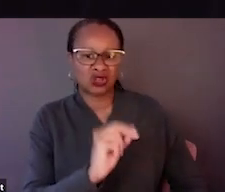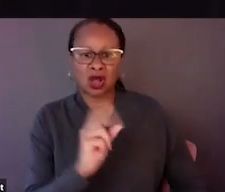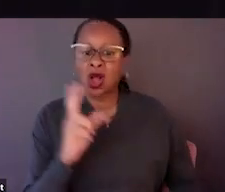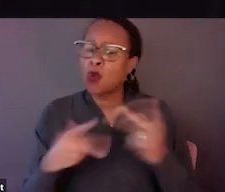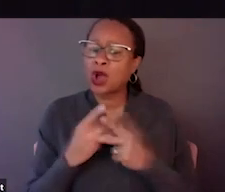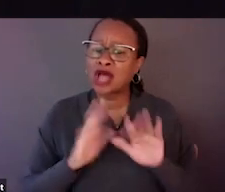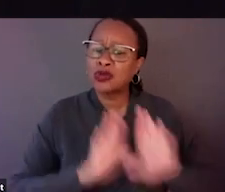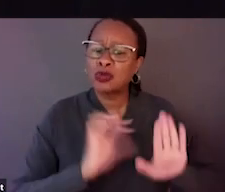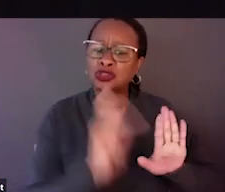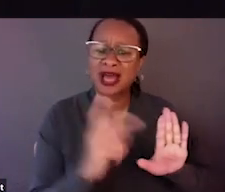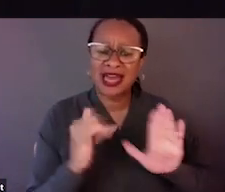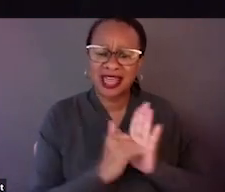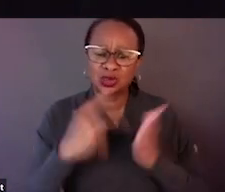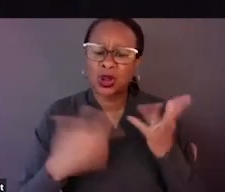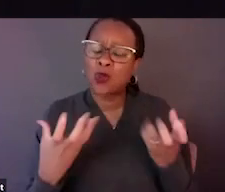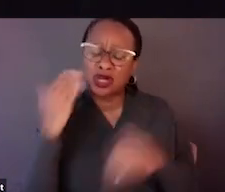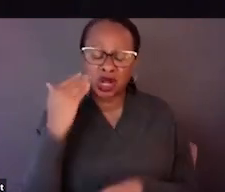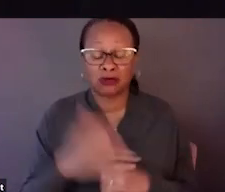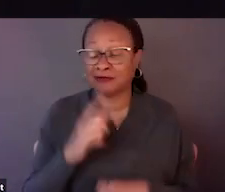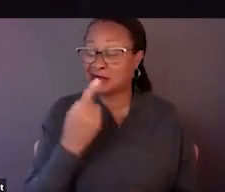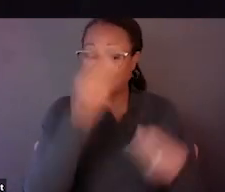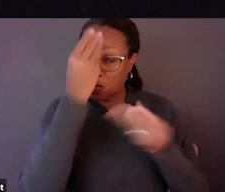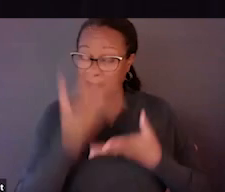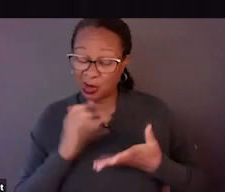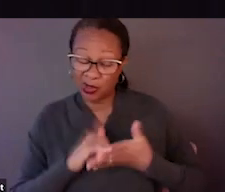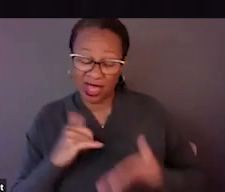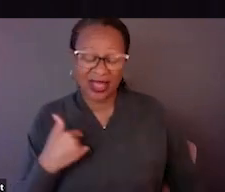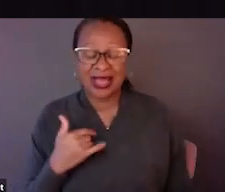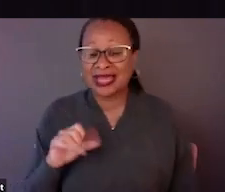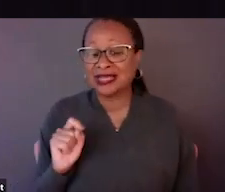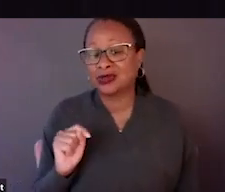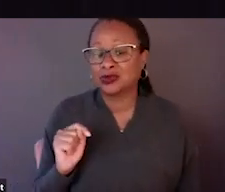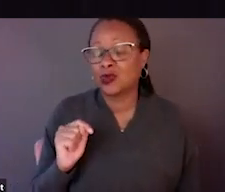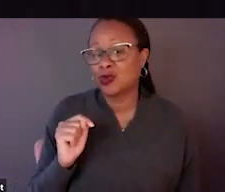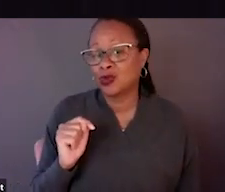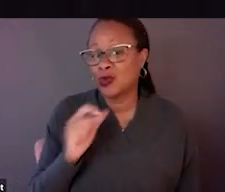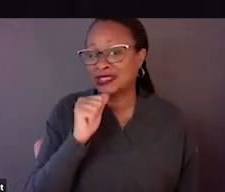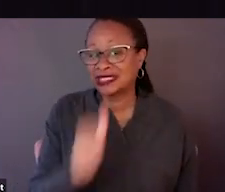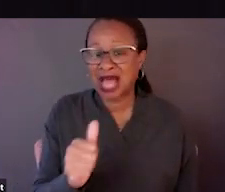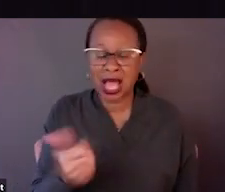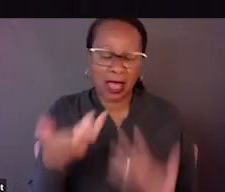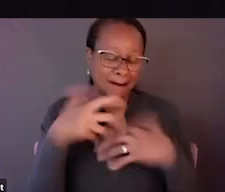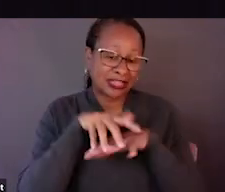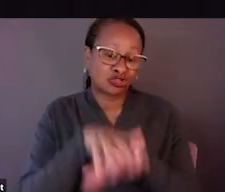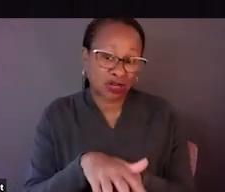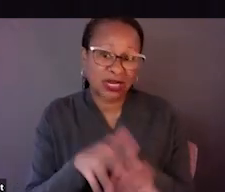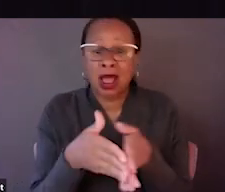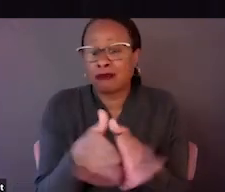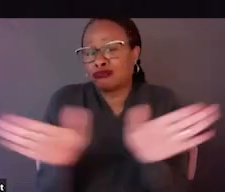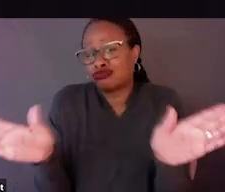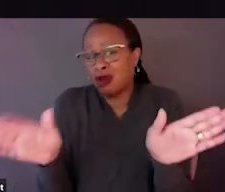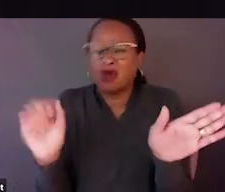pushback? This is what I want to know. I was told that it was not going to be mainstream, broad, and, you know, all